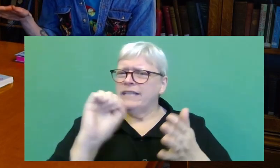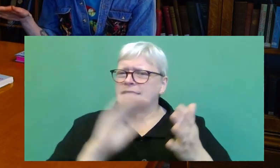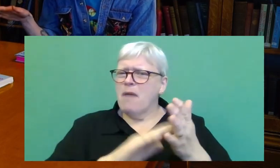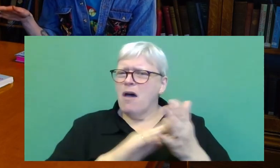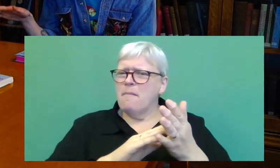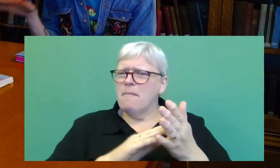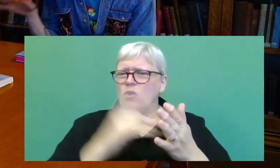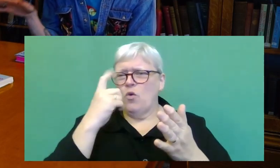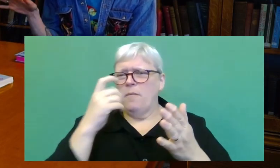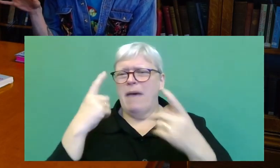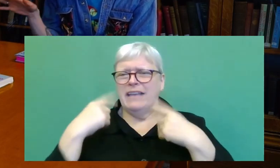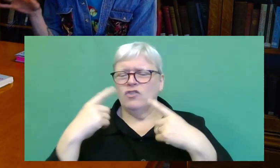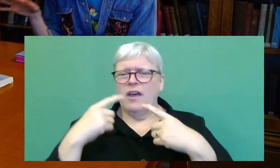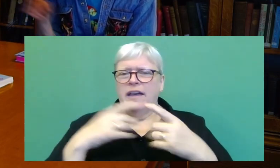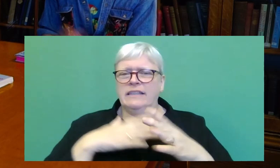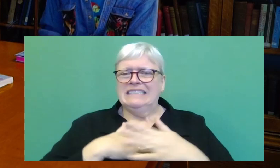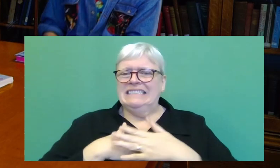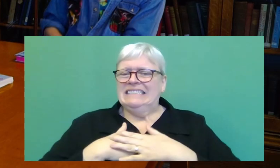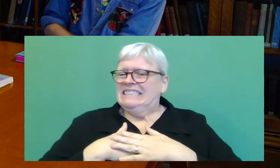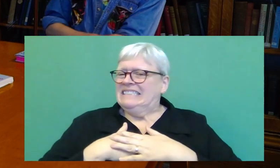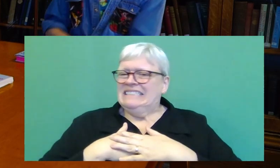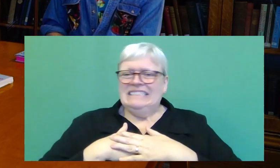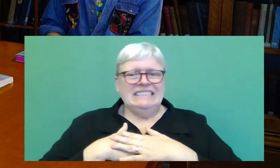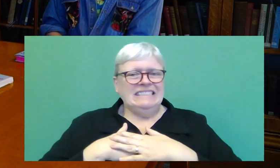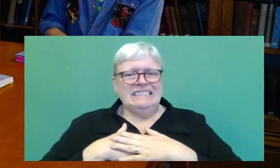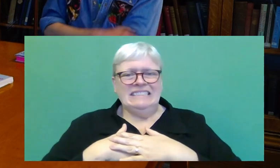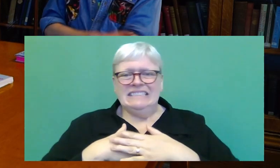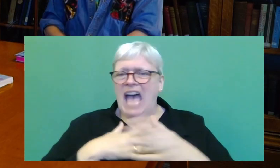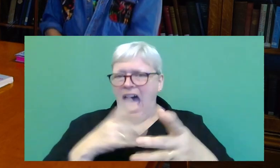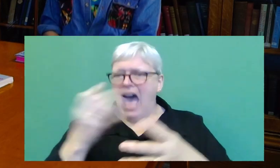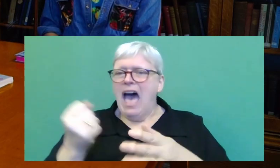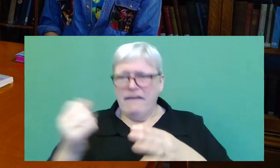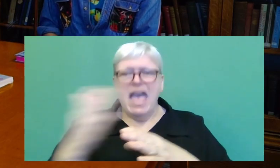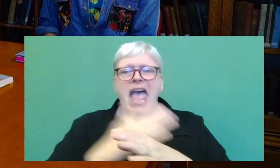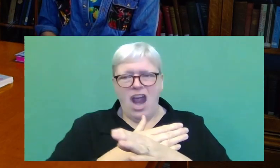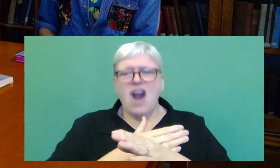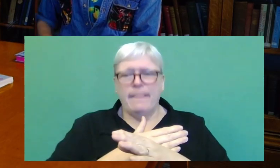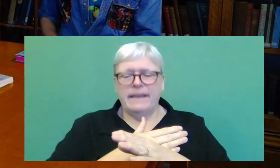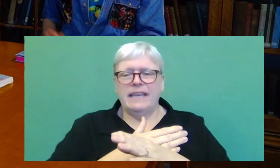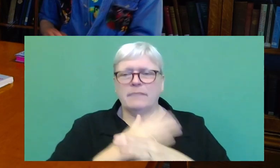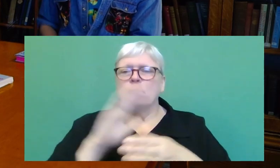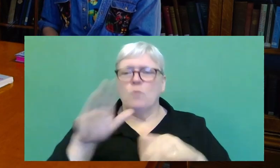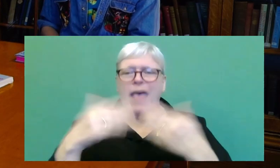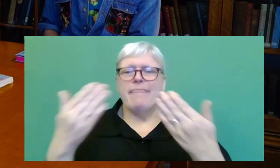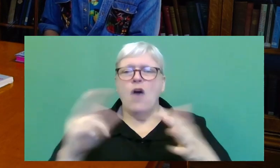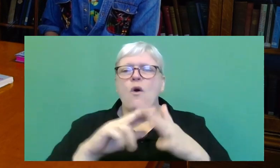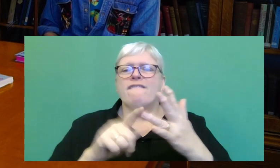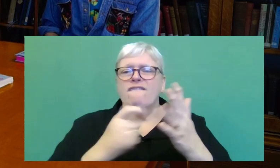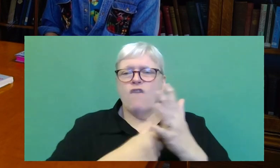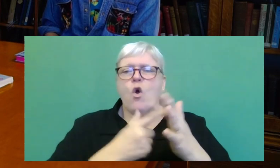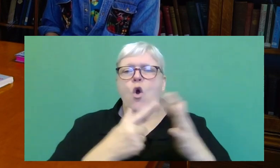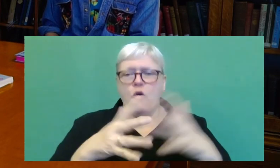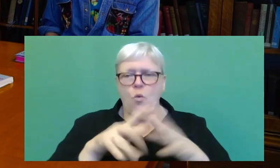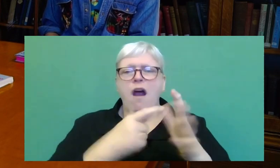got the foreword. I've got an old, early edition of it as well. The foreword's beautiful, and he because I think C.S. Lewis mentions